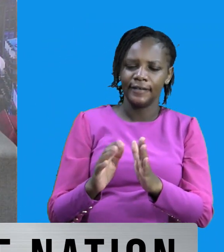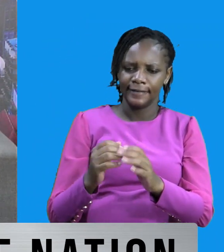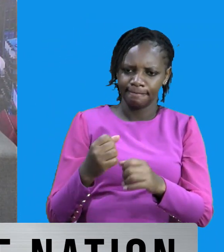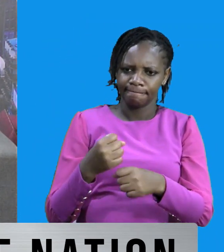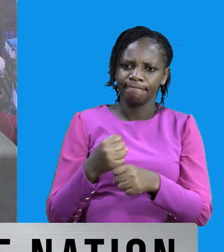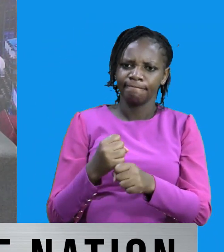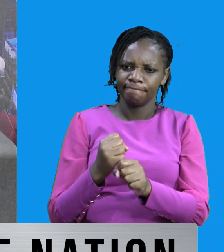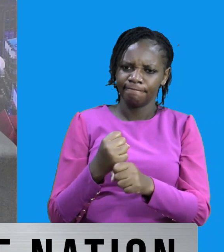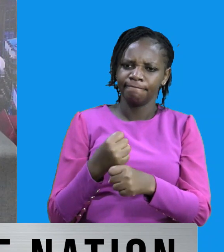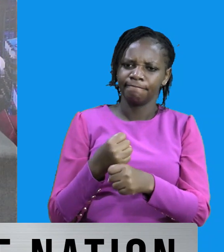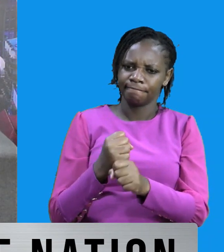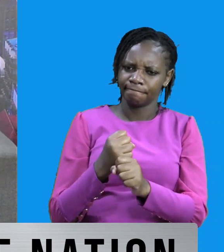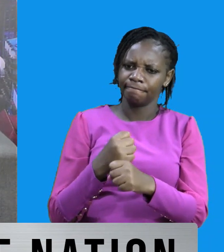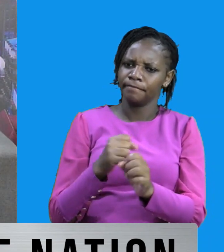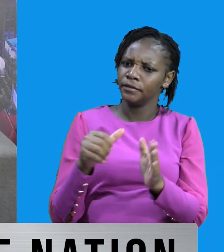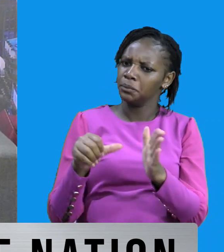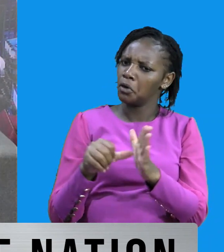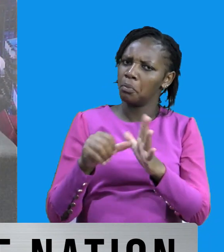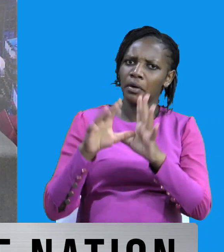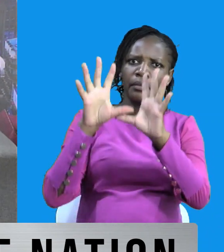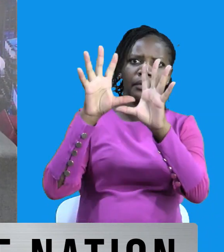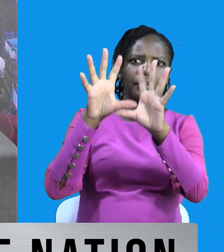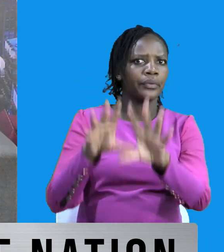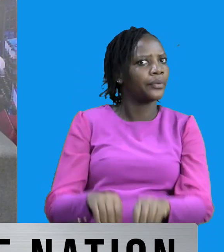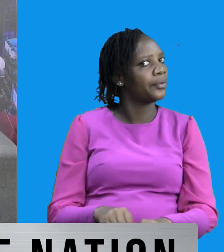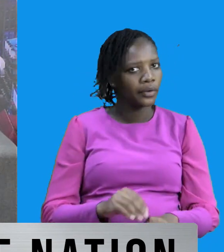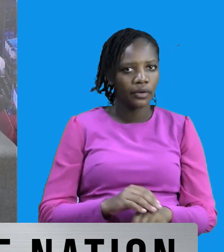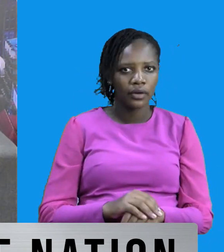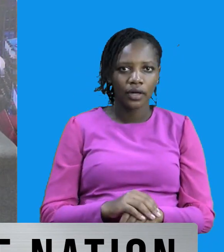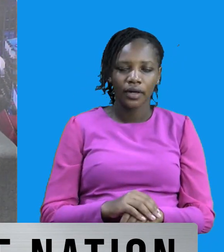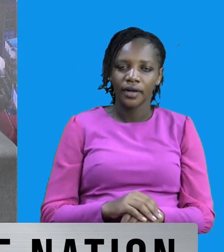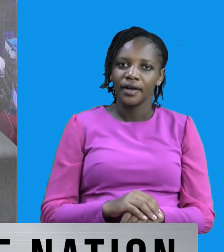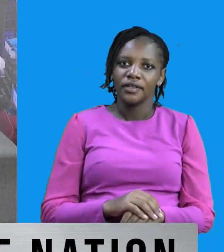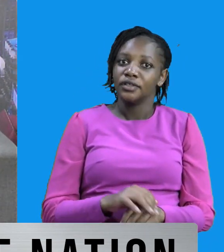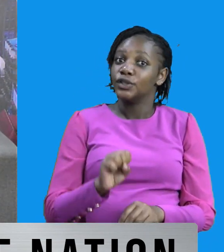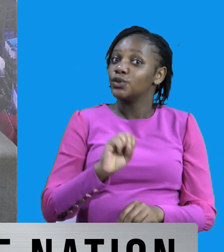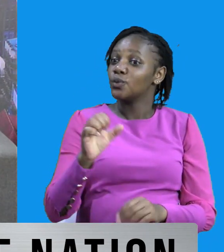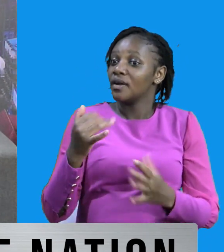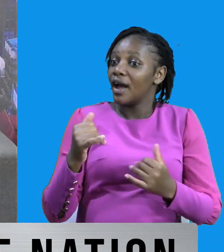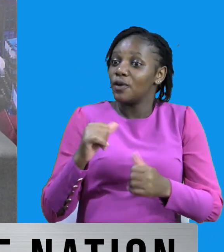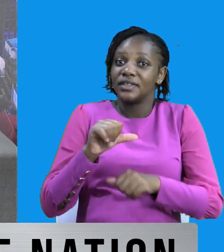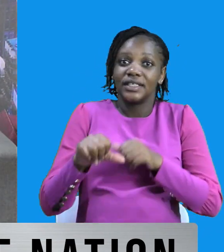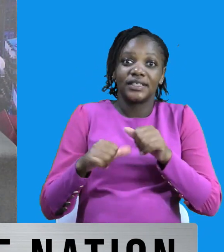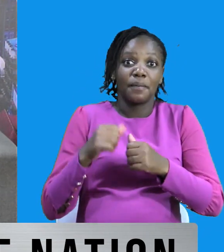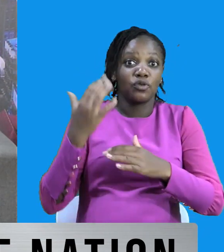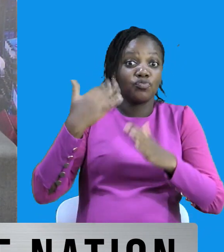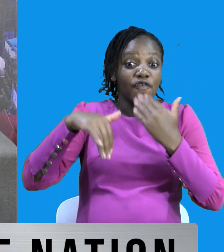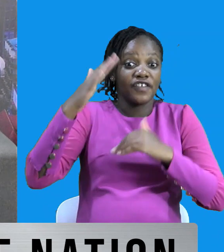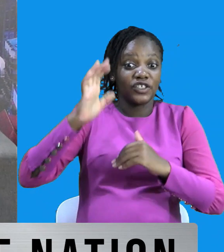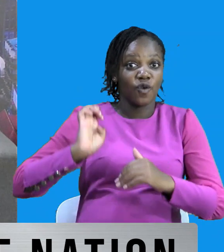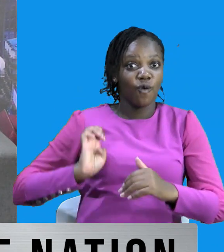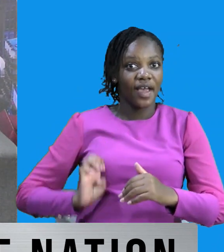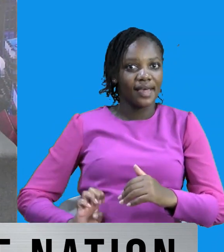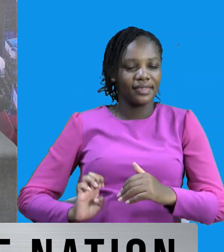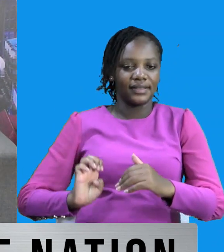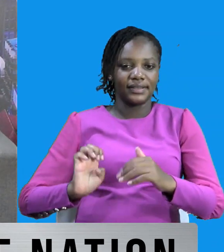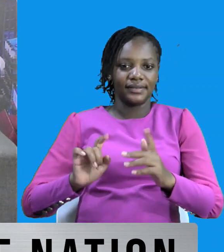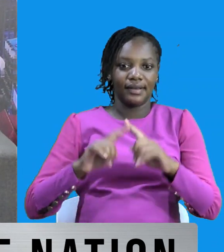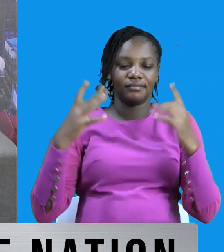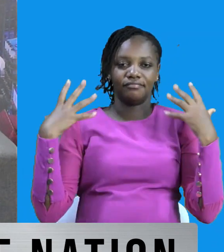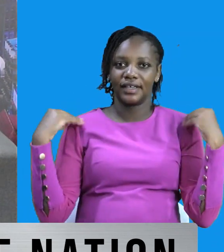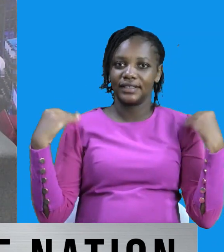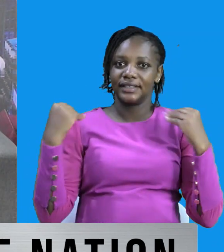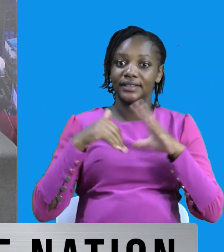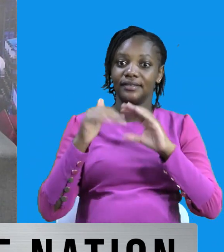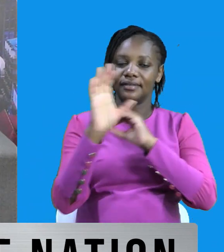the problem. Jonah, it is an indictment on the professional ethics in this country, the professional delivery